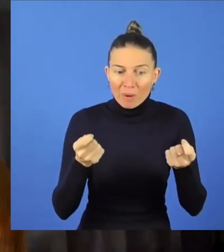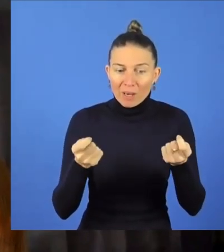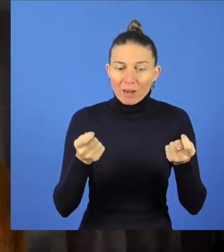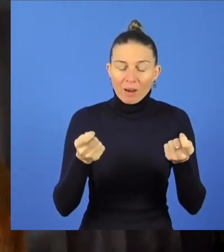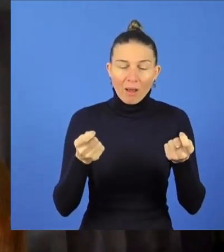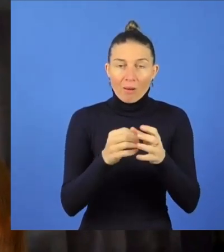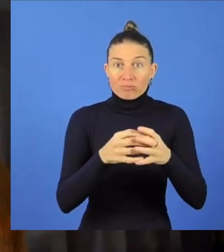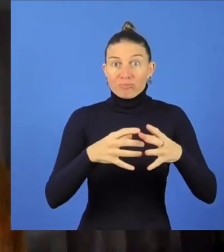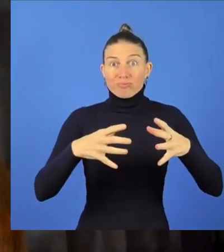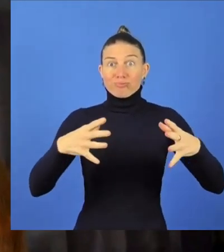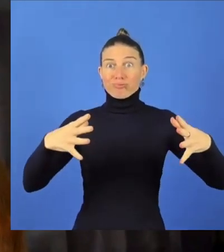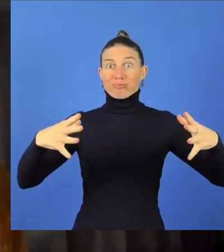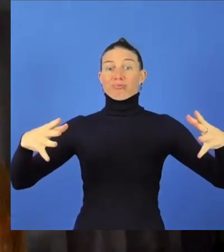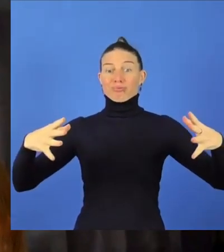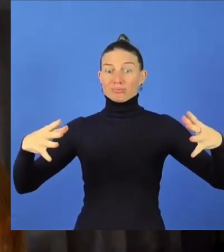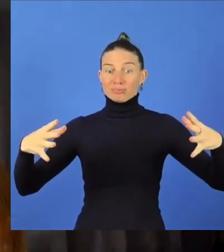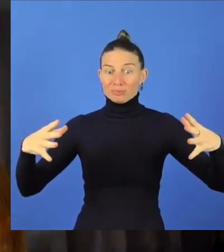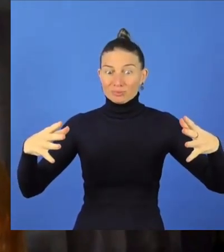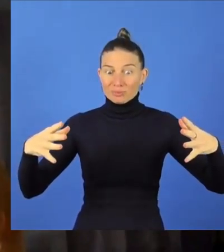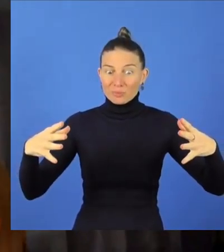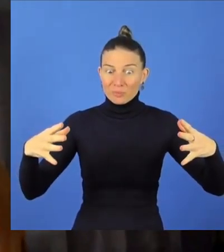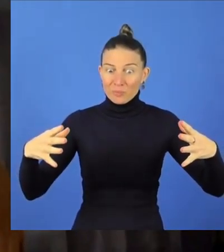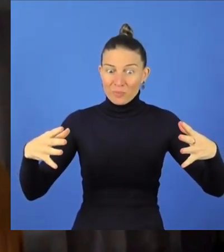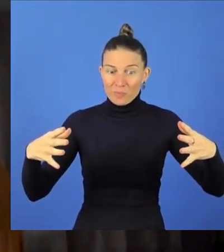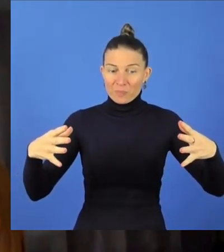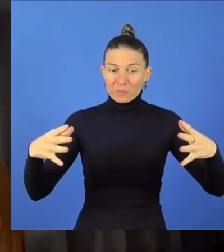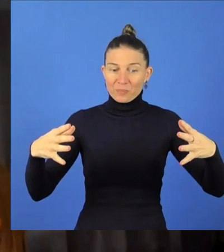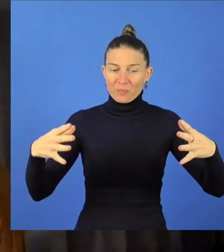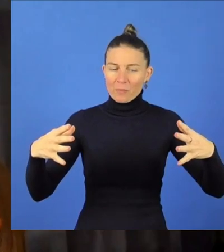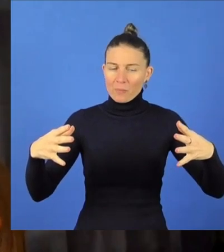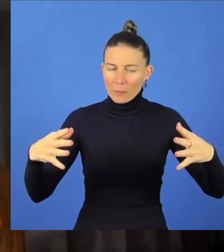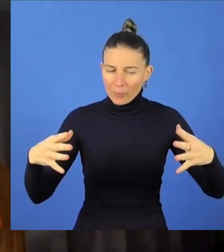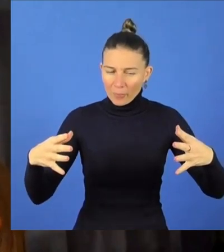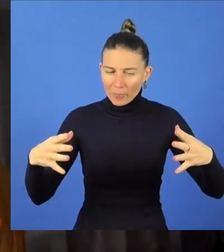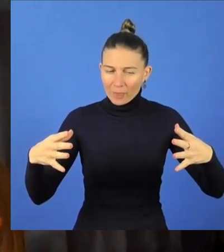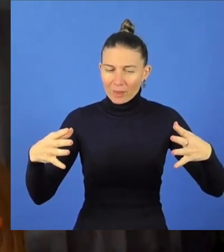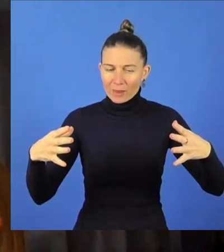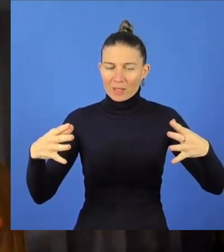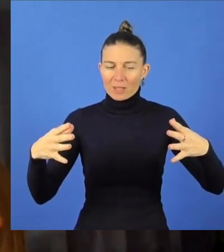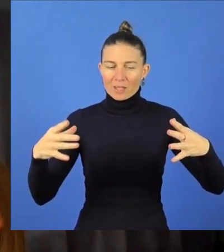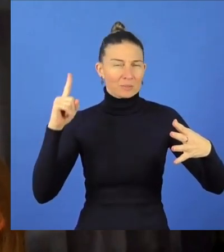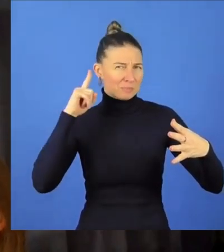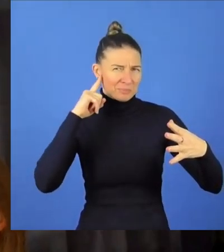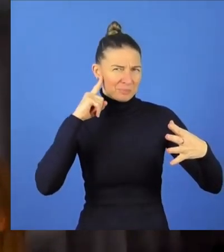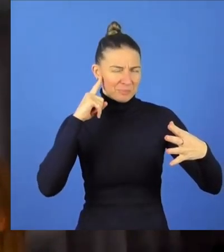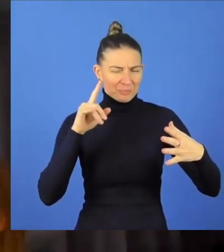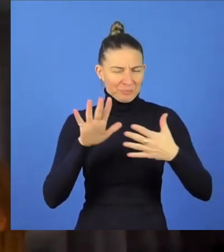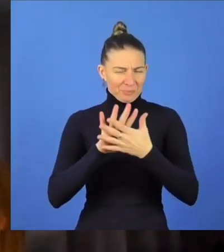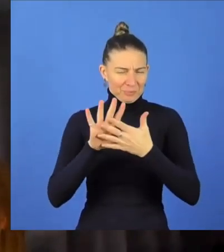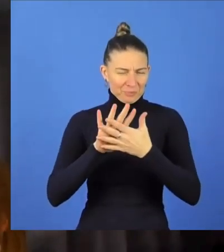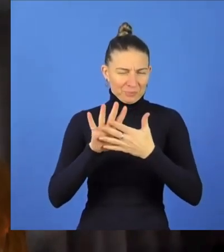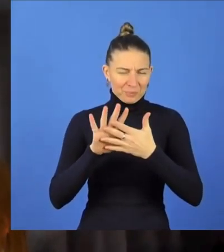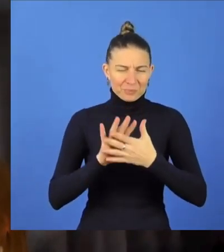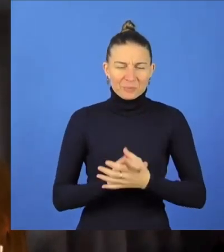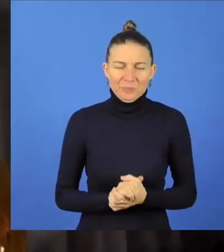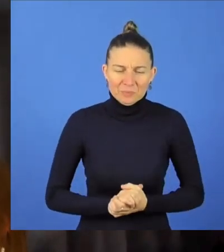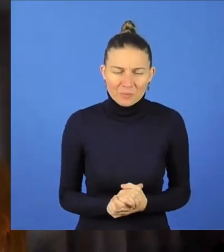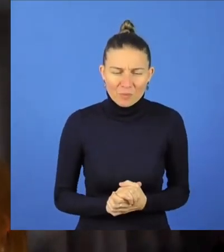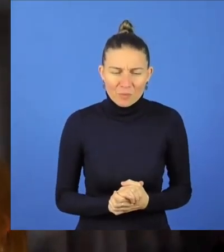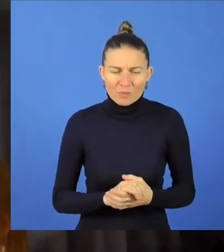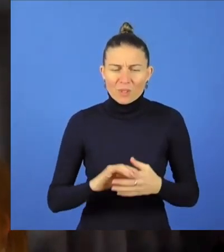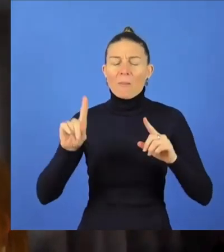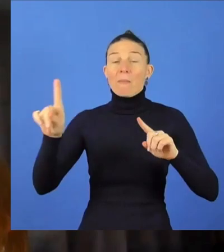And that's basically our way towards Spawnpoint. Yeah? And step after step after step, we had small events, bigger